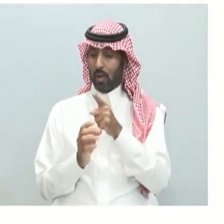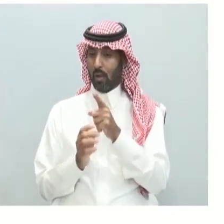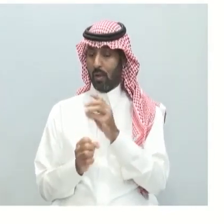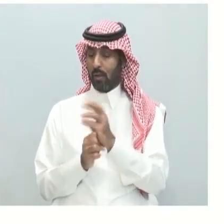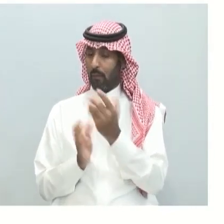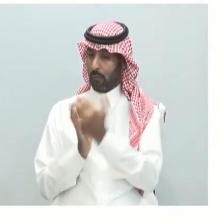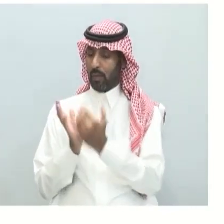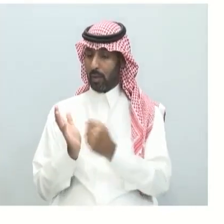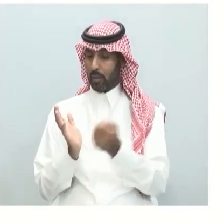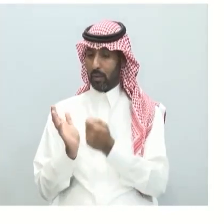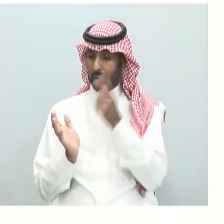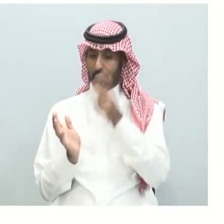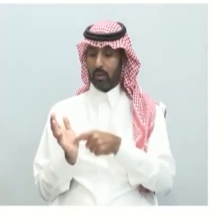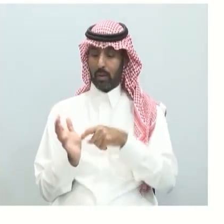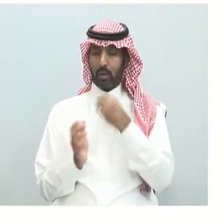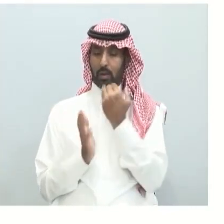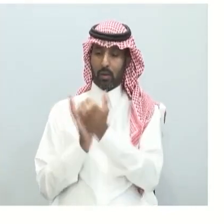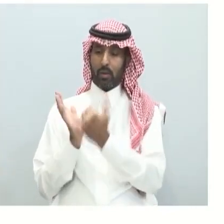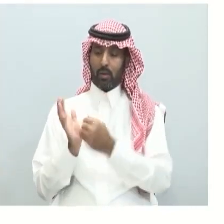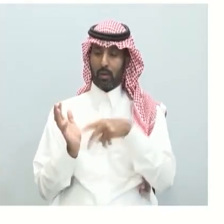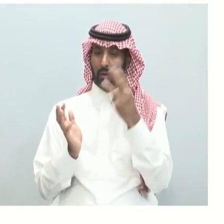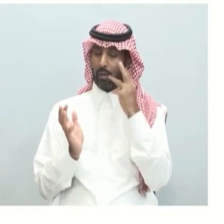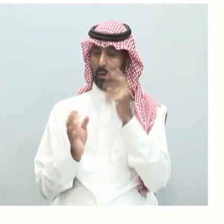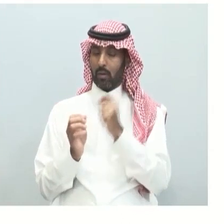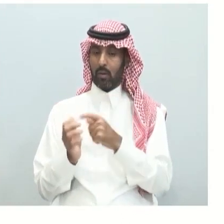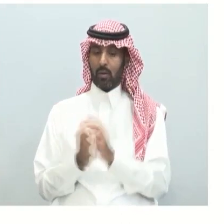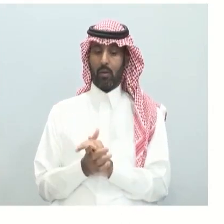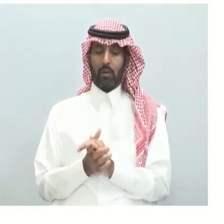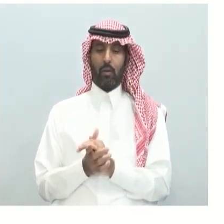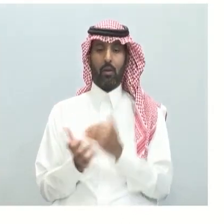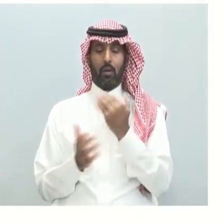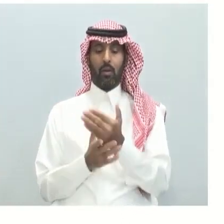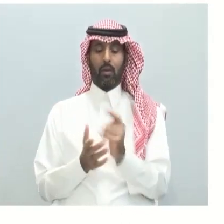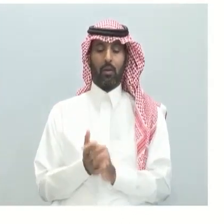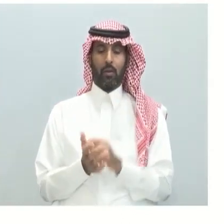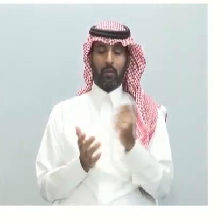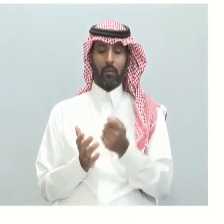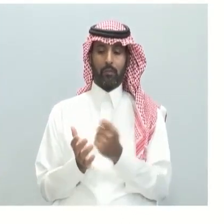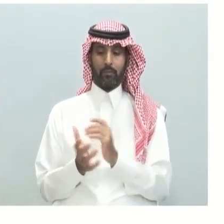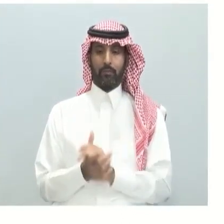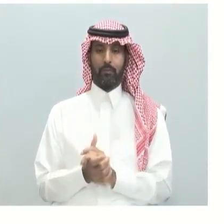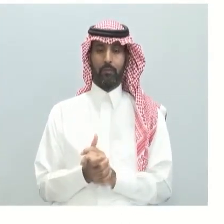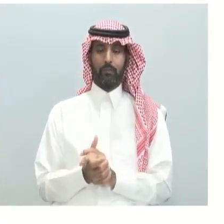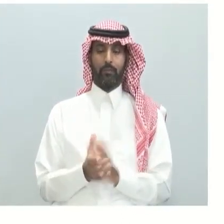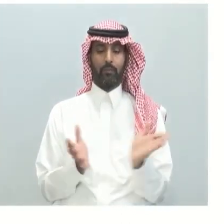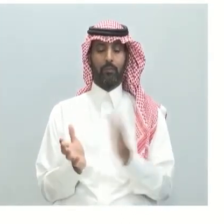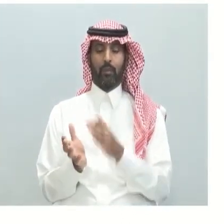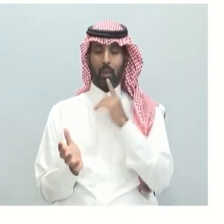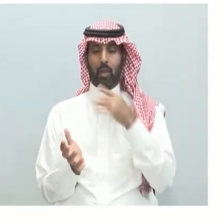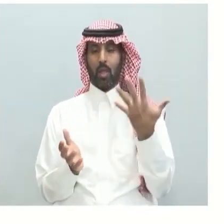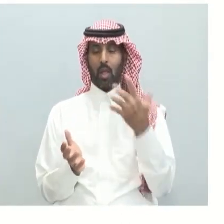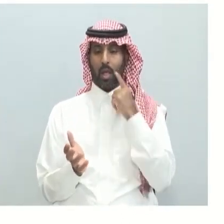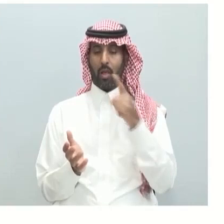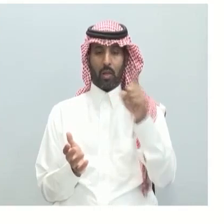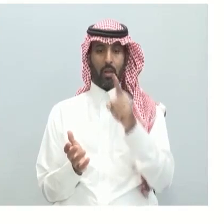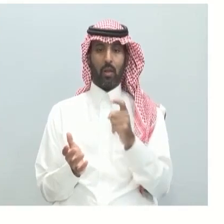information. Paragraph three, also we, and it gives objective information and the writer's view. Five,